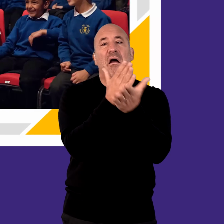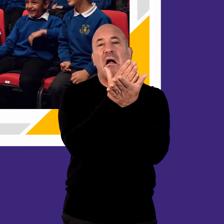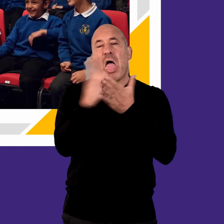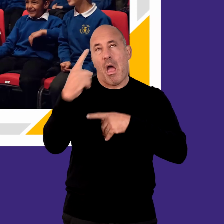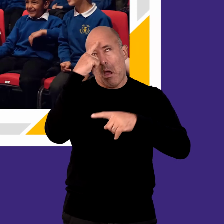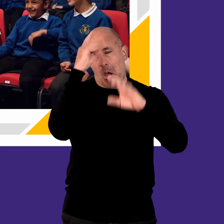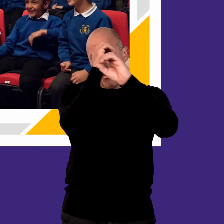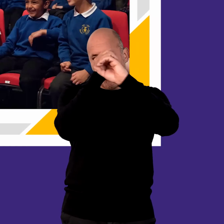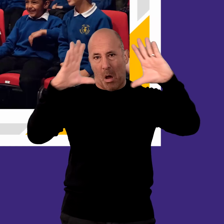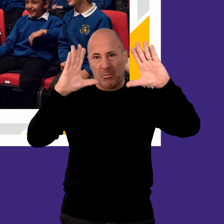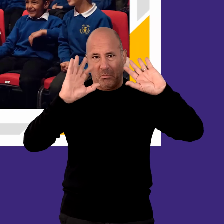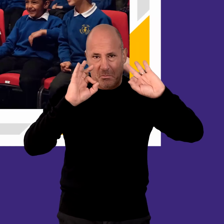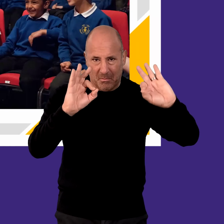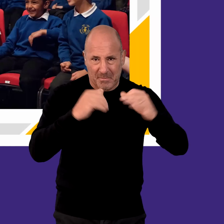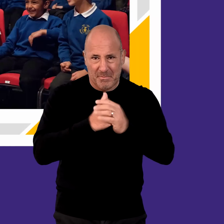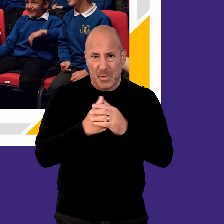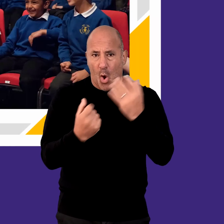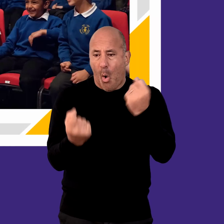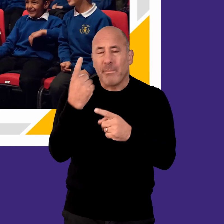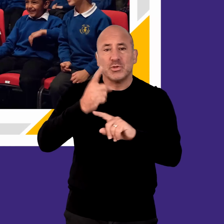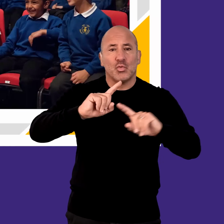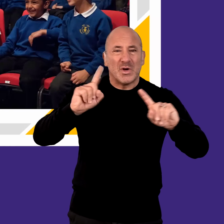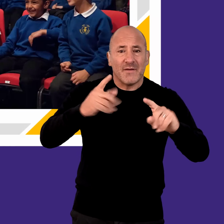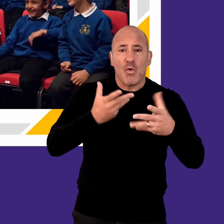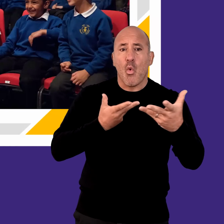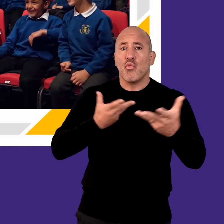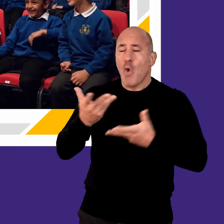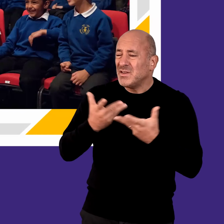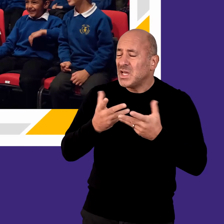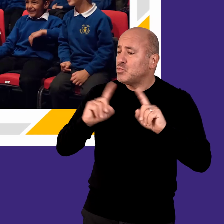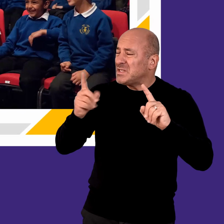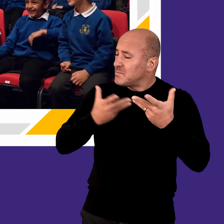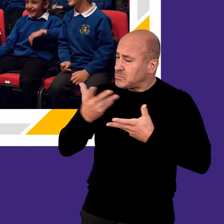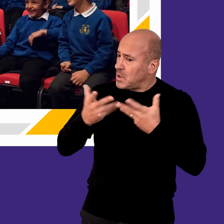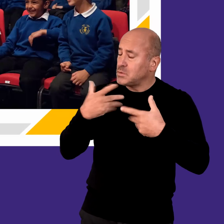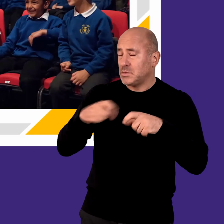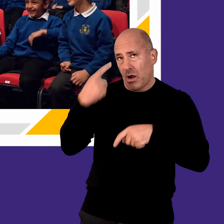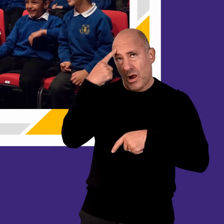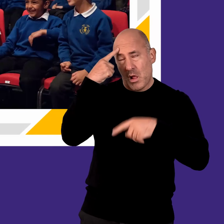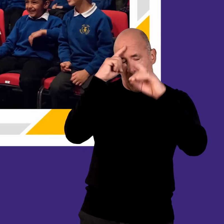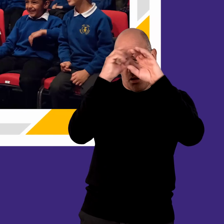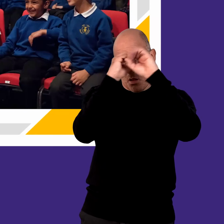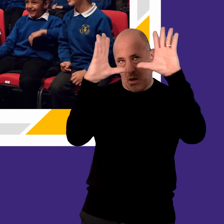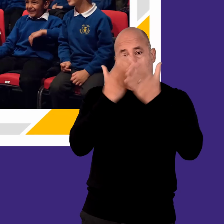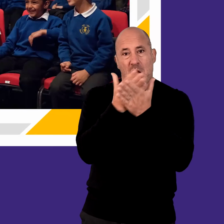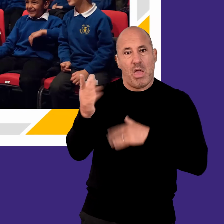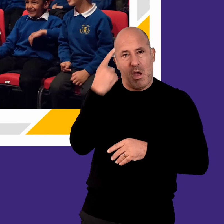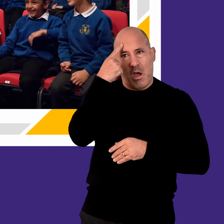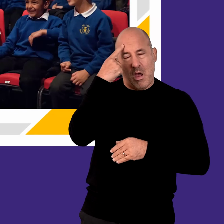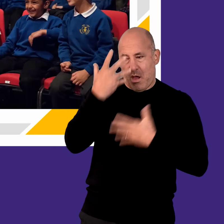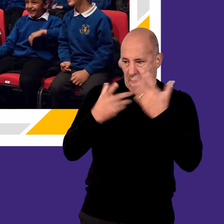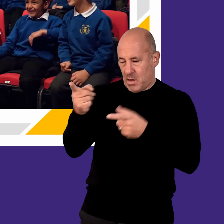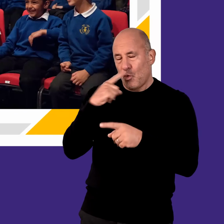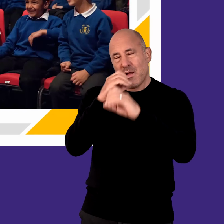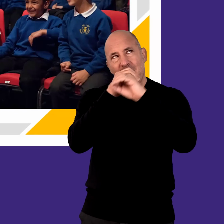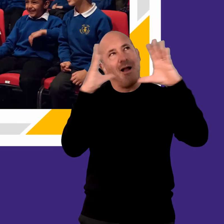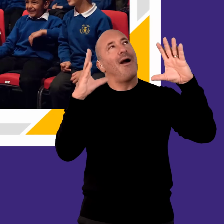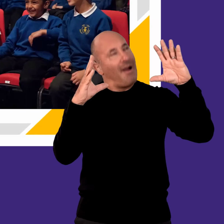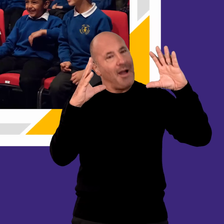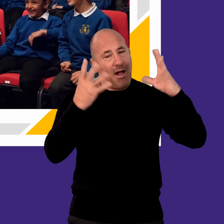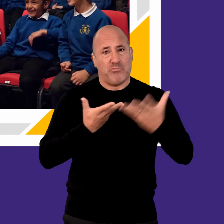So yeah, for me, it's just always about being really honest and having a real clear, yeah, whatever the opportunity is or